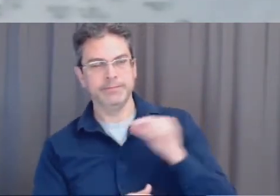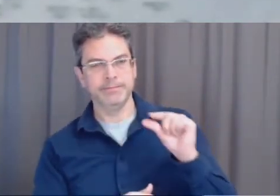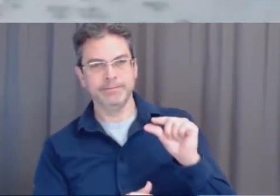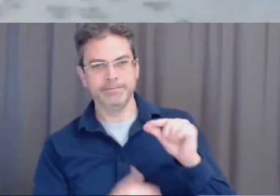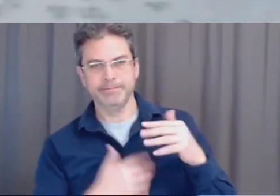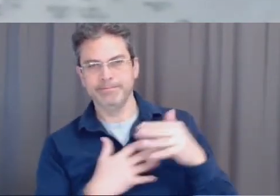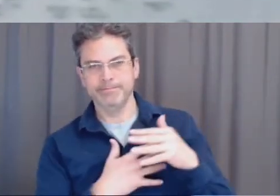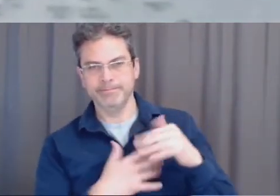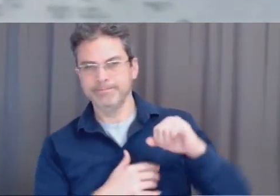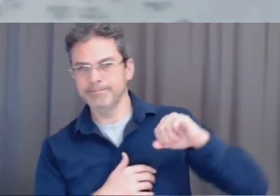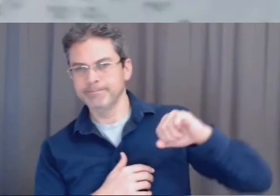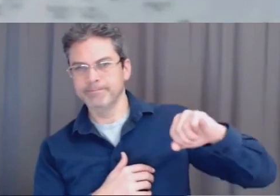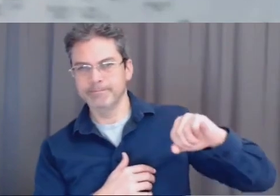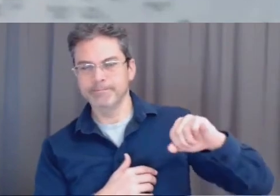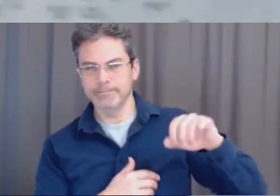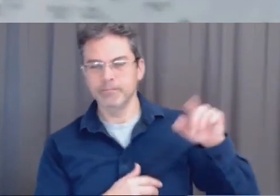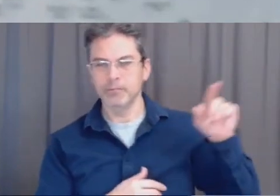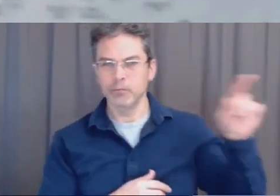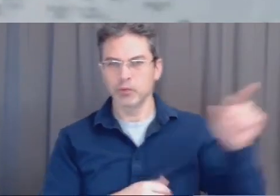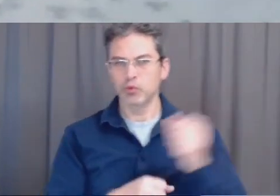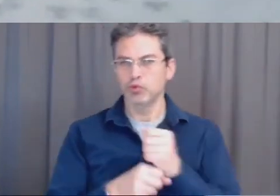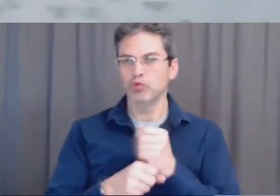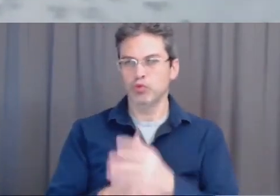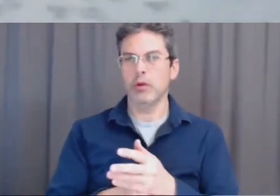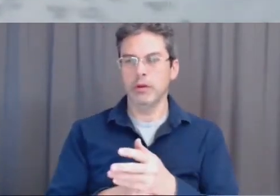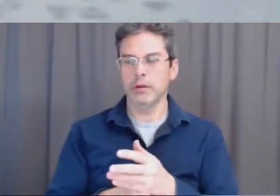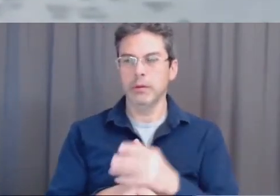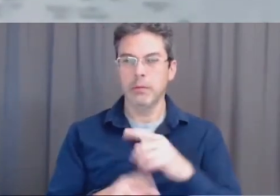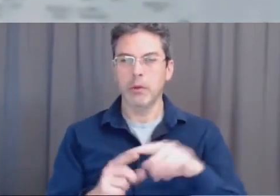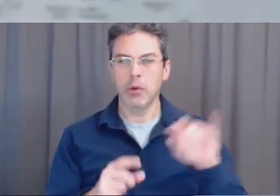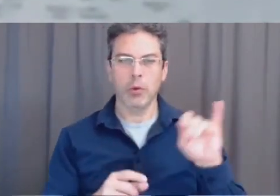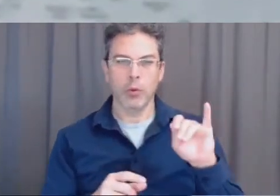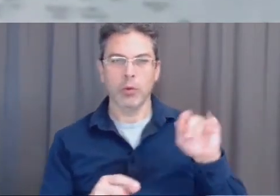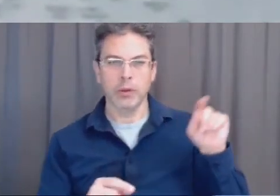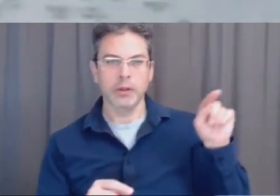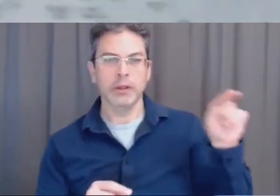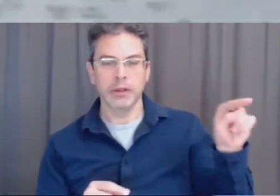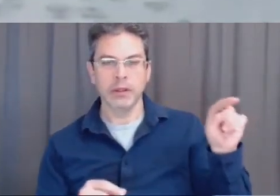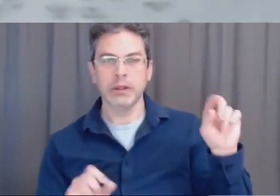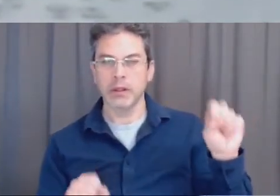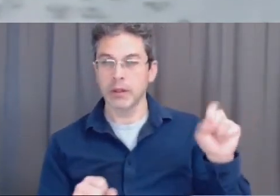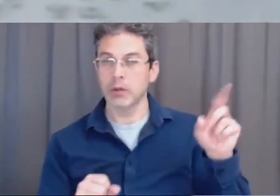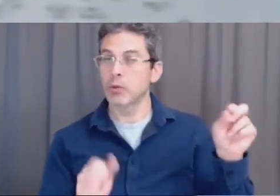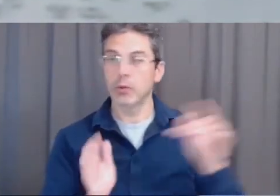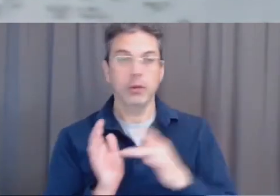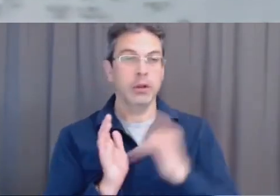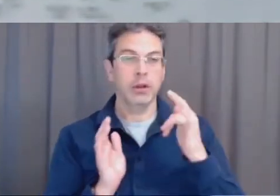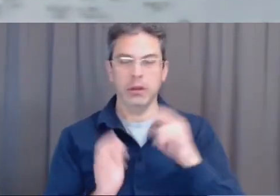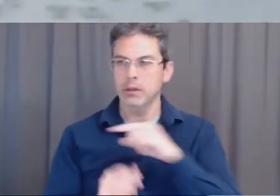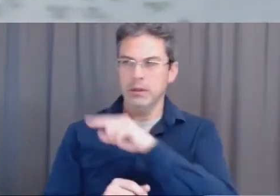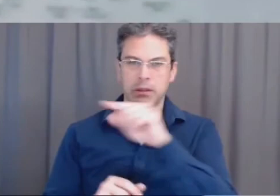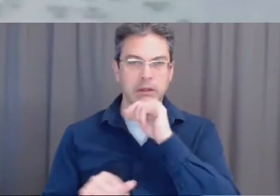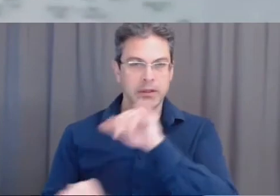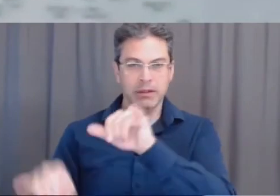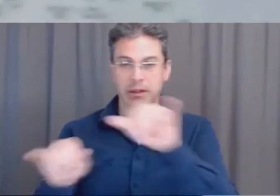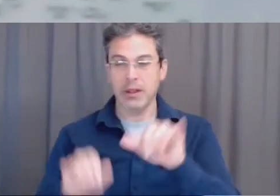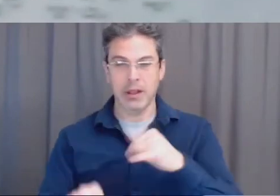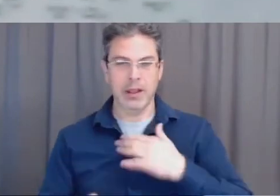that it drives, you know, in many countries. But it can always play the lack of consistency card. I'm glad Roland mentioned Saudi Arabia. You know,